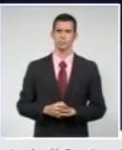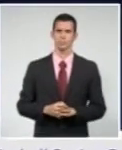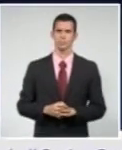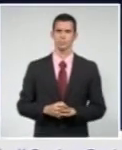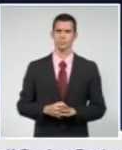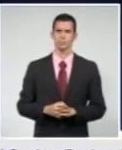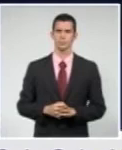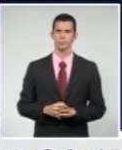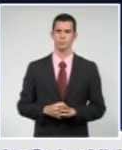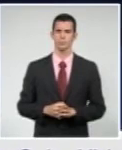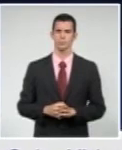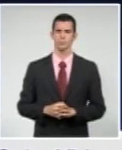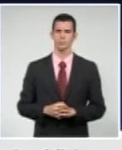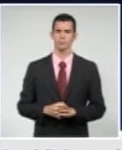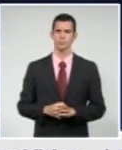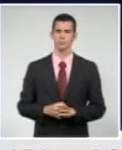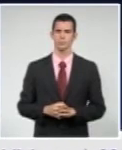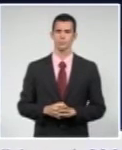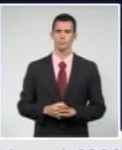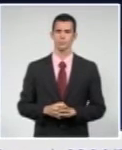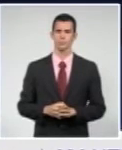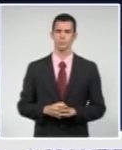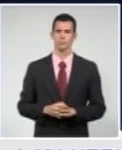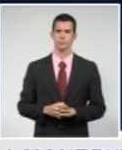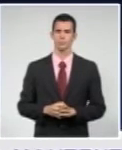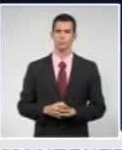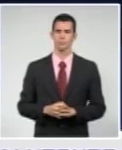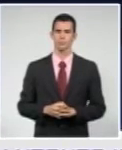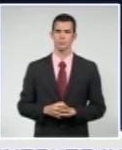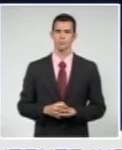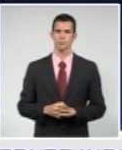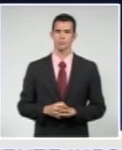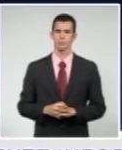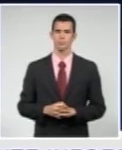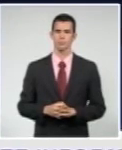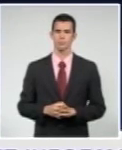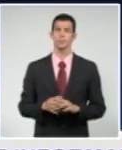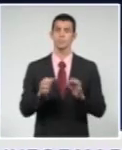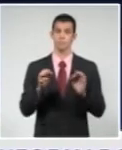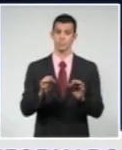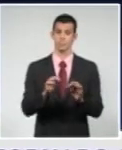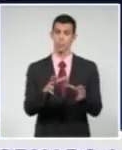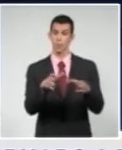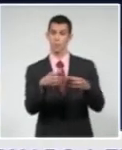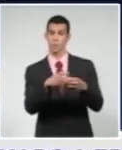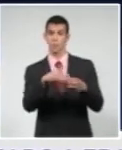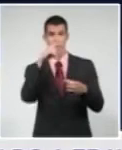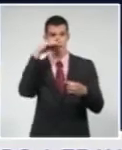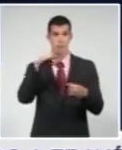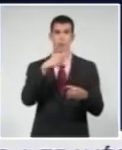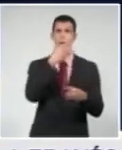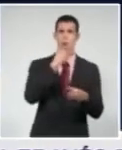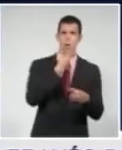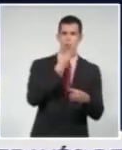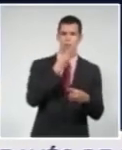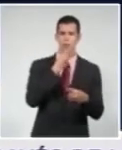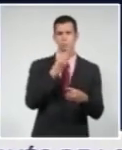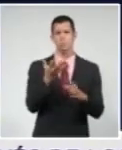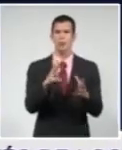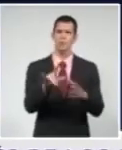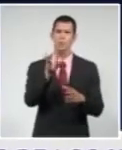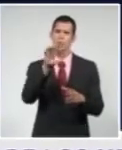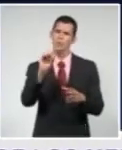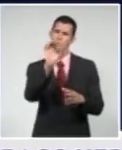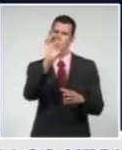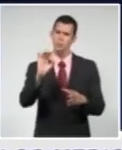Of the 48 positive cases yesterday, 39 belong to Havana, 7 to